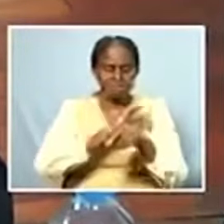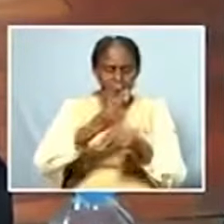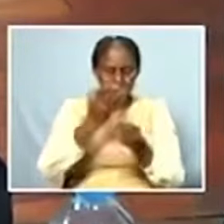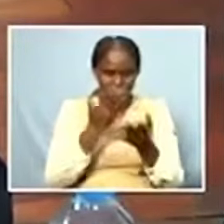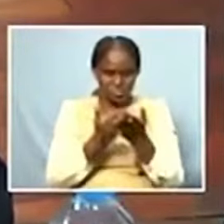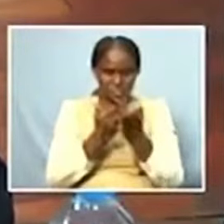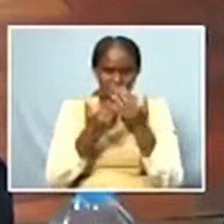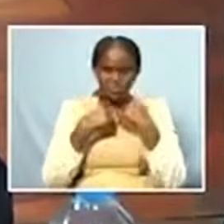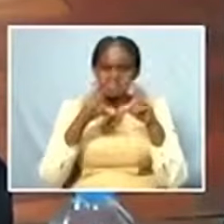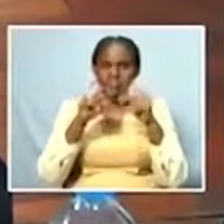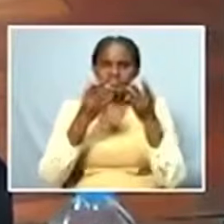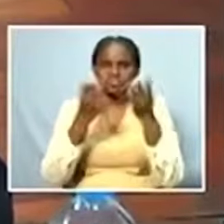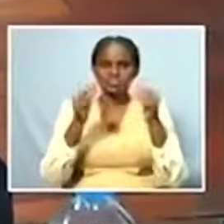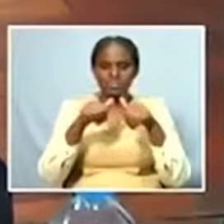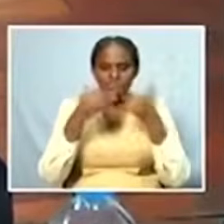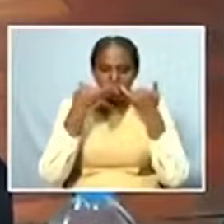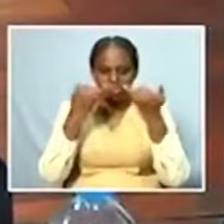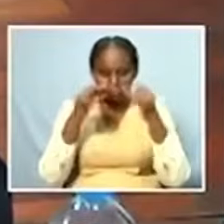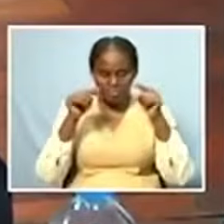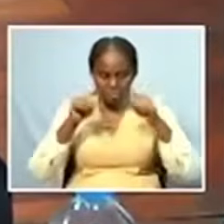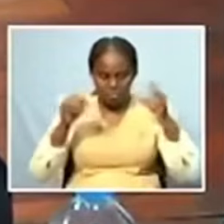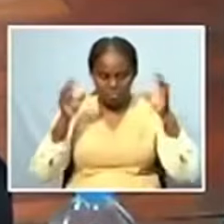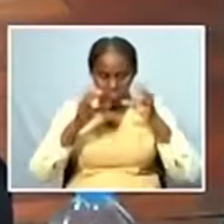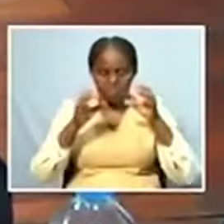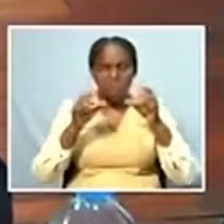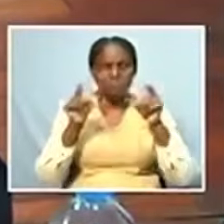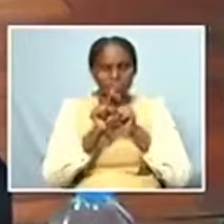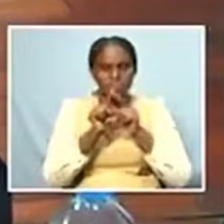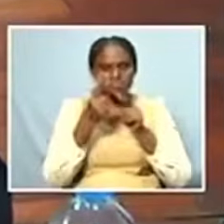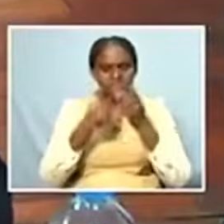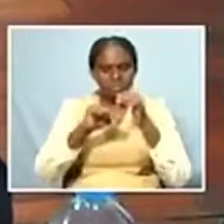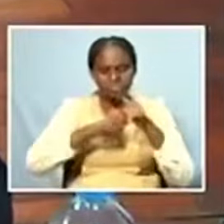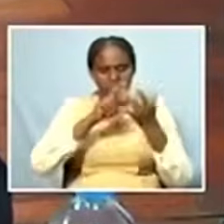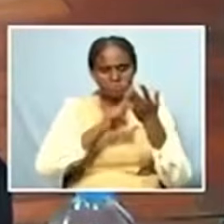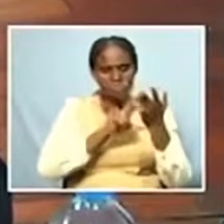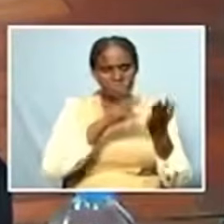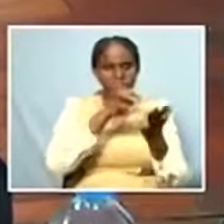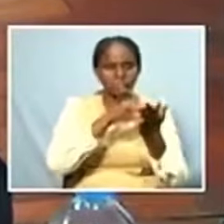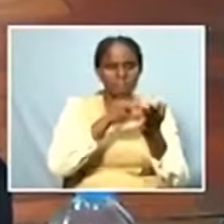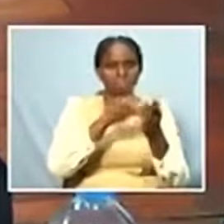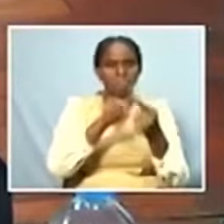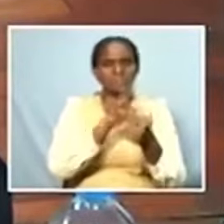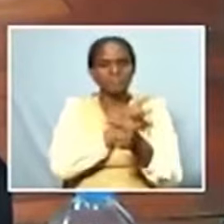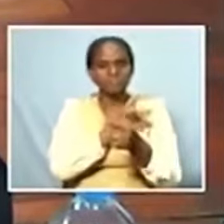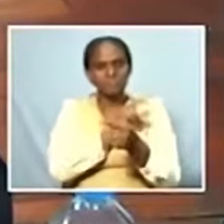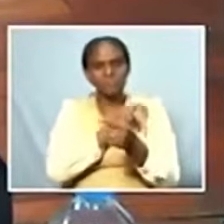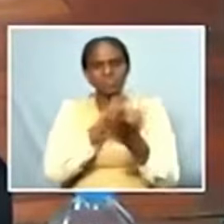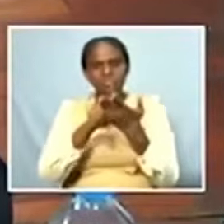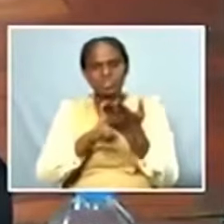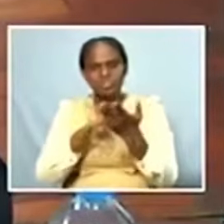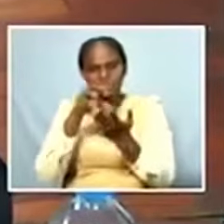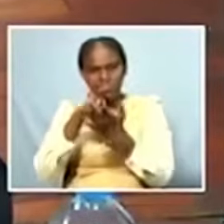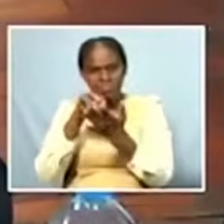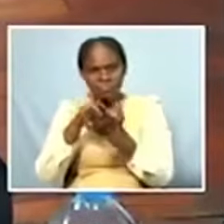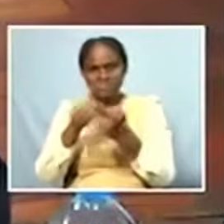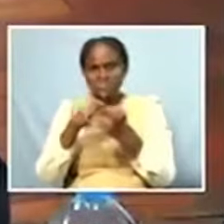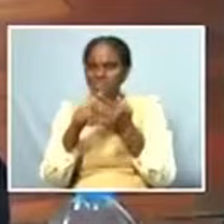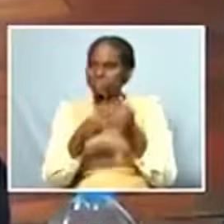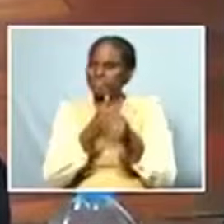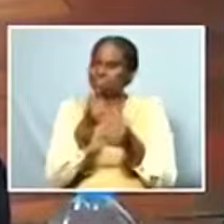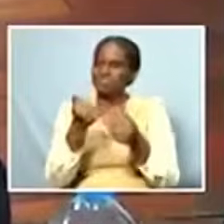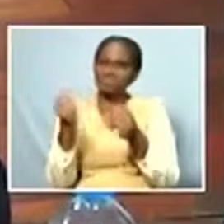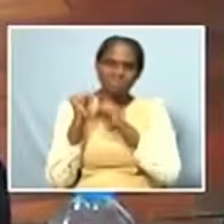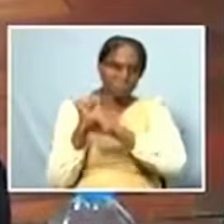there is nowhere where you have told this committee that actually we reported this matter to police, we reported this matter to, to